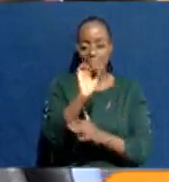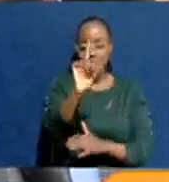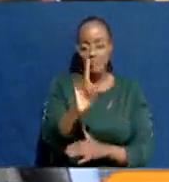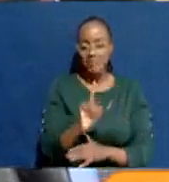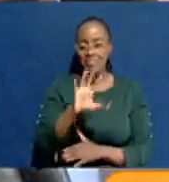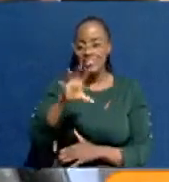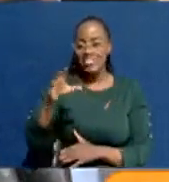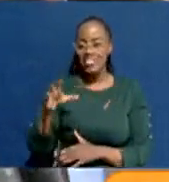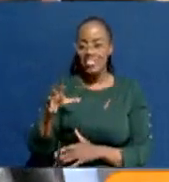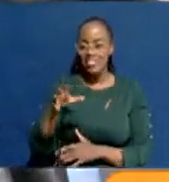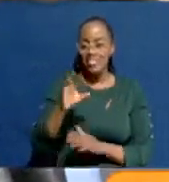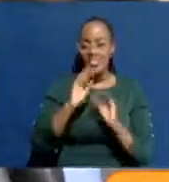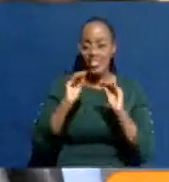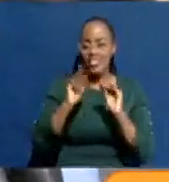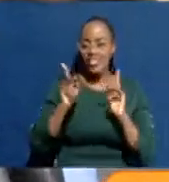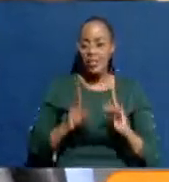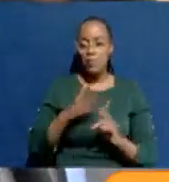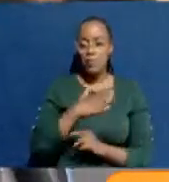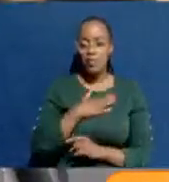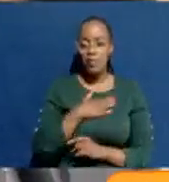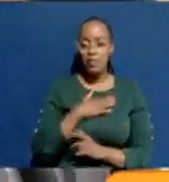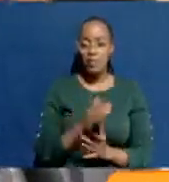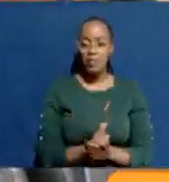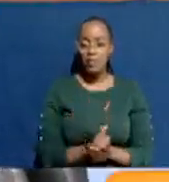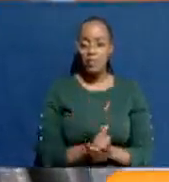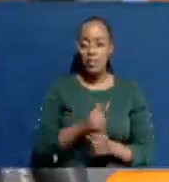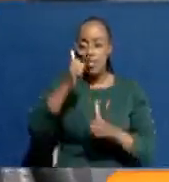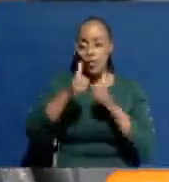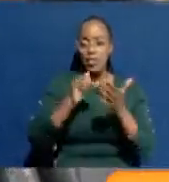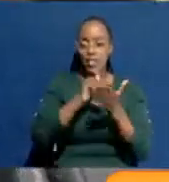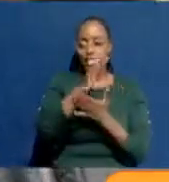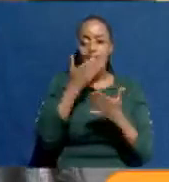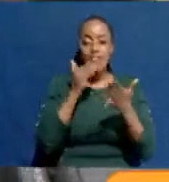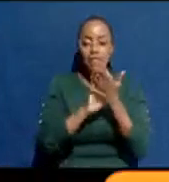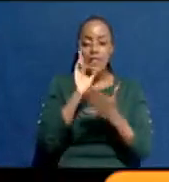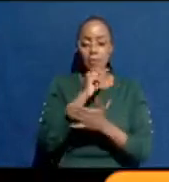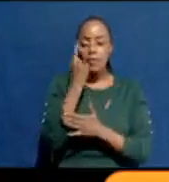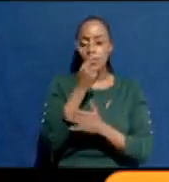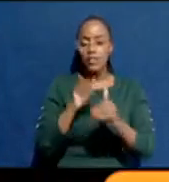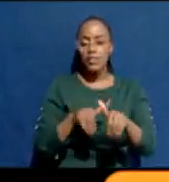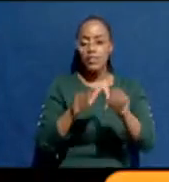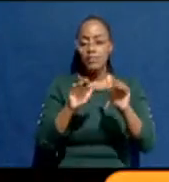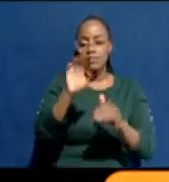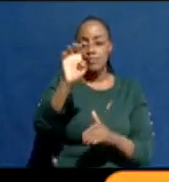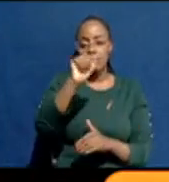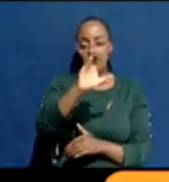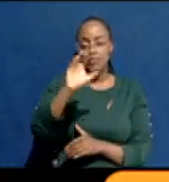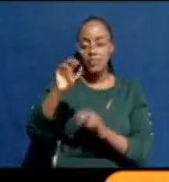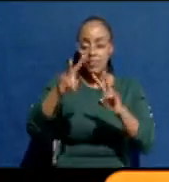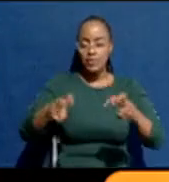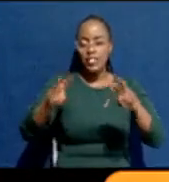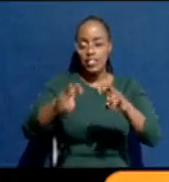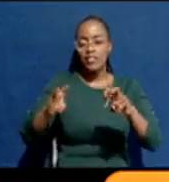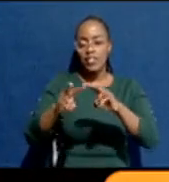county and educate my people. Maybe. Of which I had written a letter as following it up. EACC says